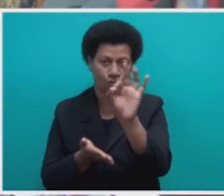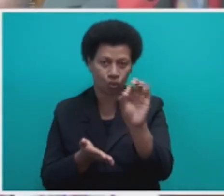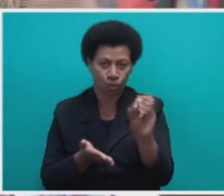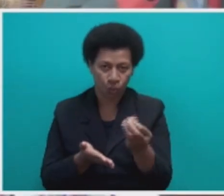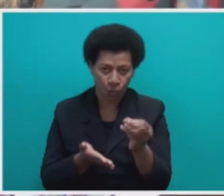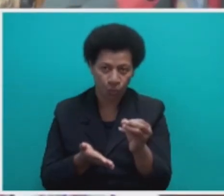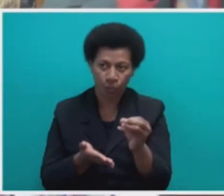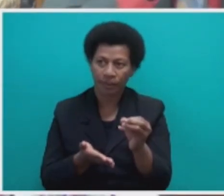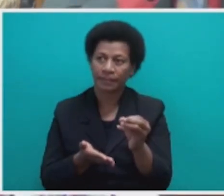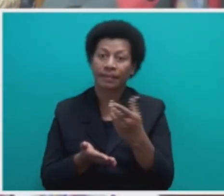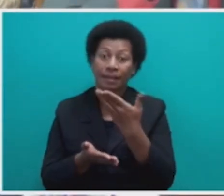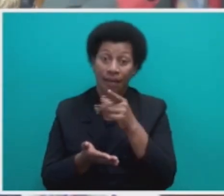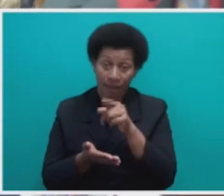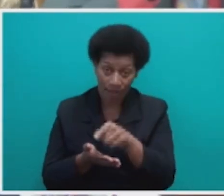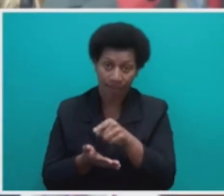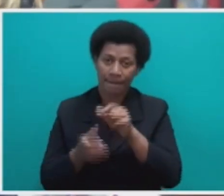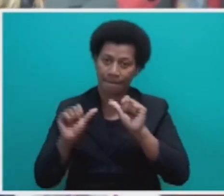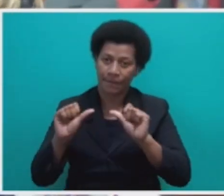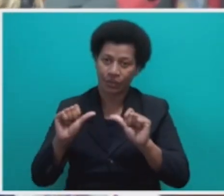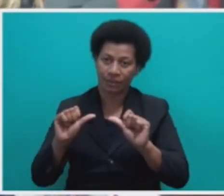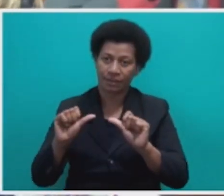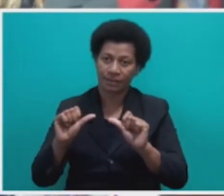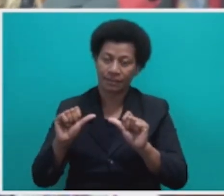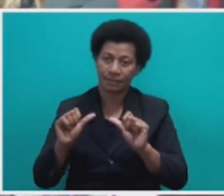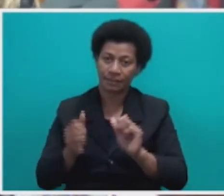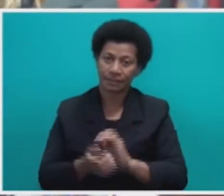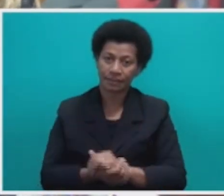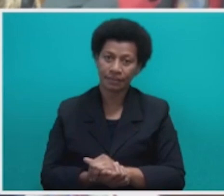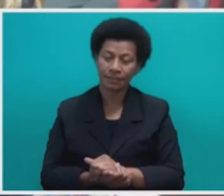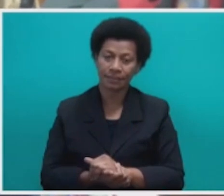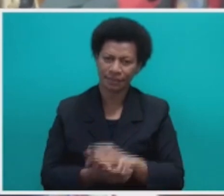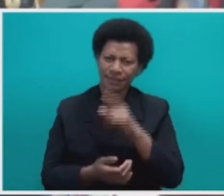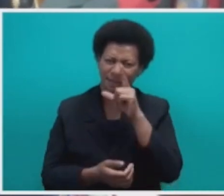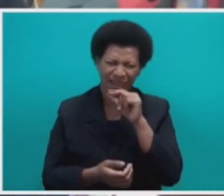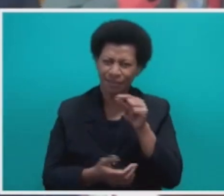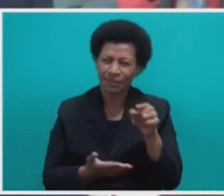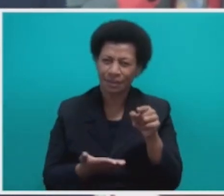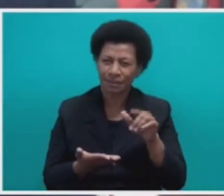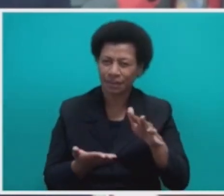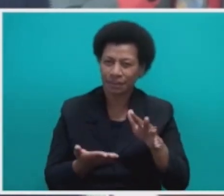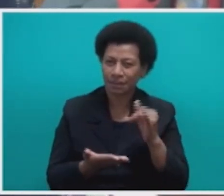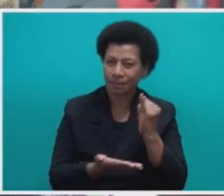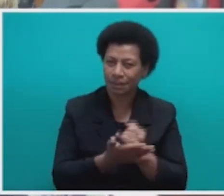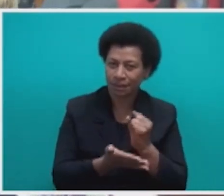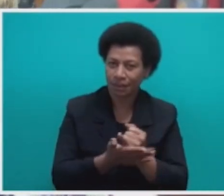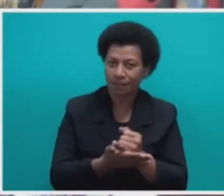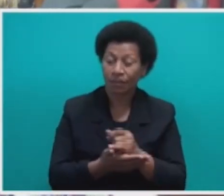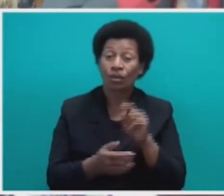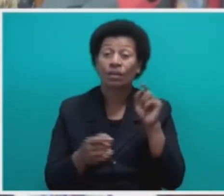the protection is duty that could be a mistake. But the point is, Mr. Speaker, when